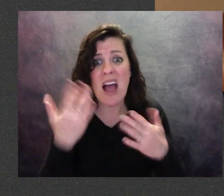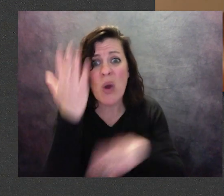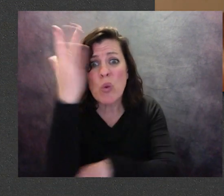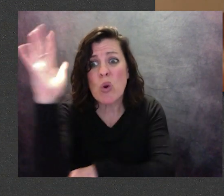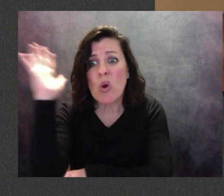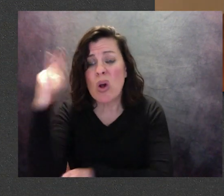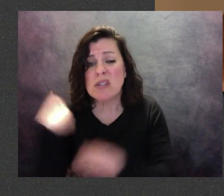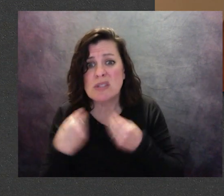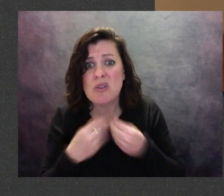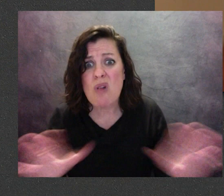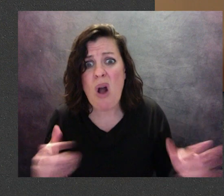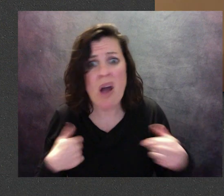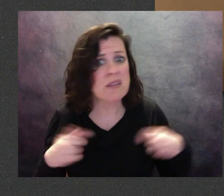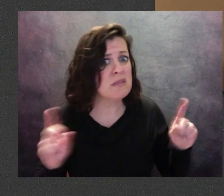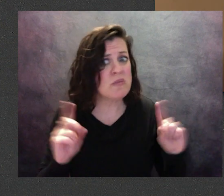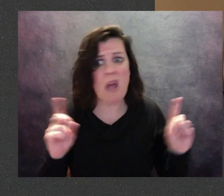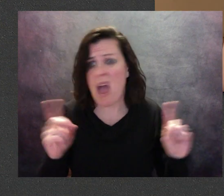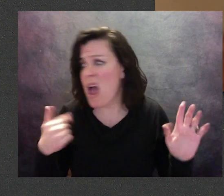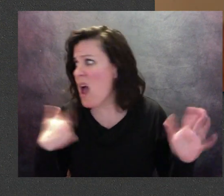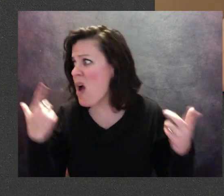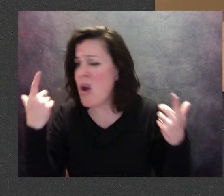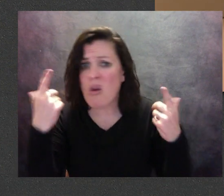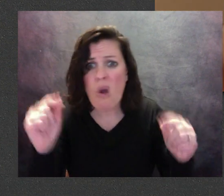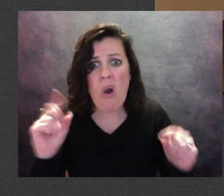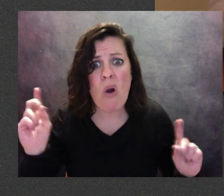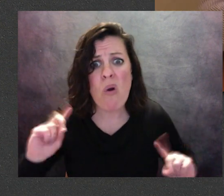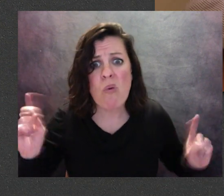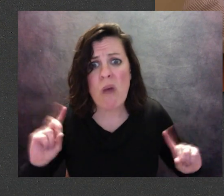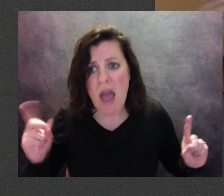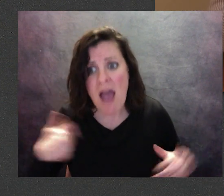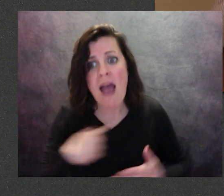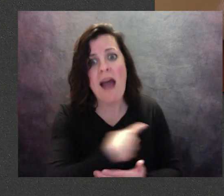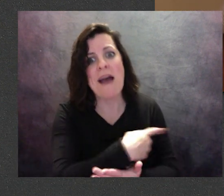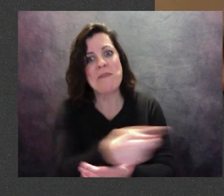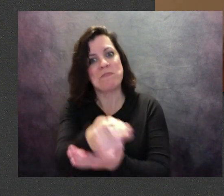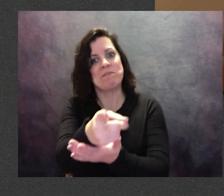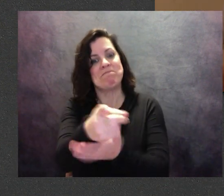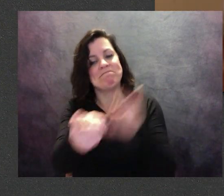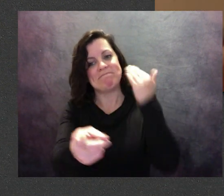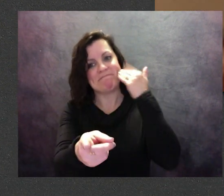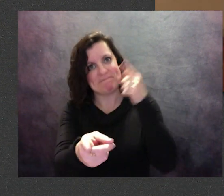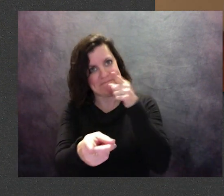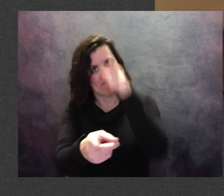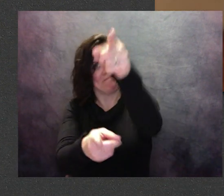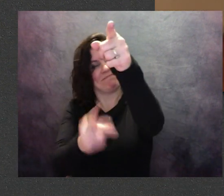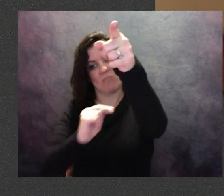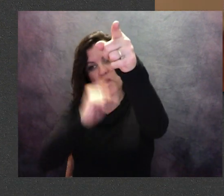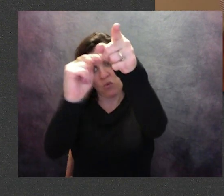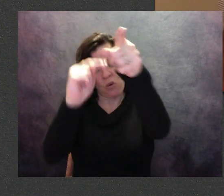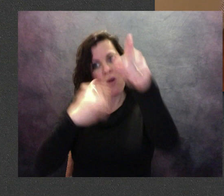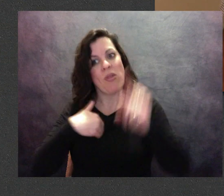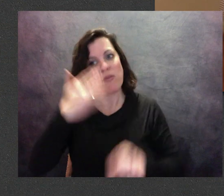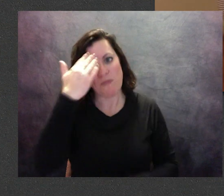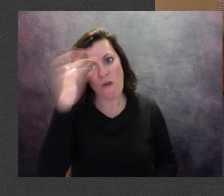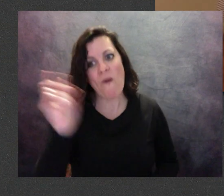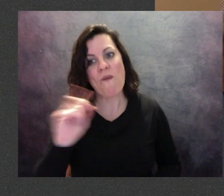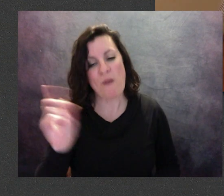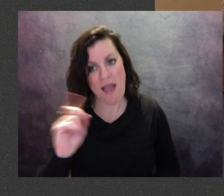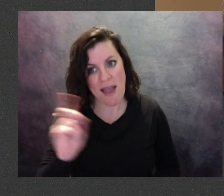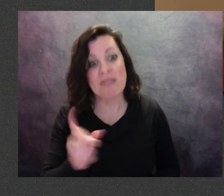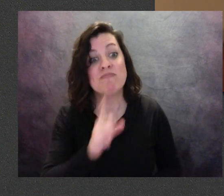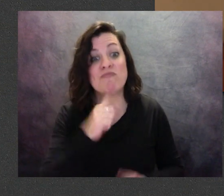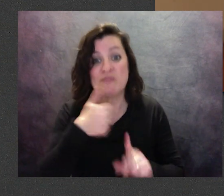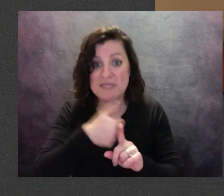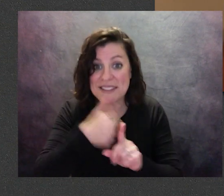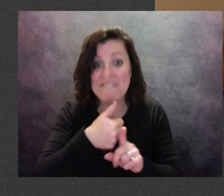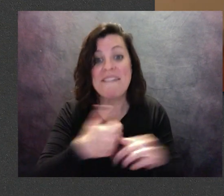a compass, because it tells you which way north is, and it works because it's a